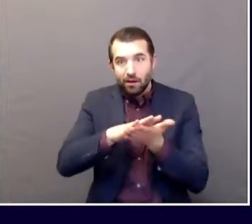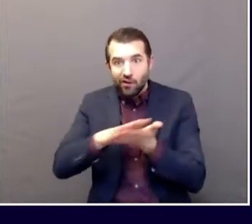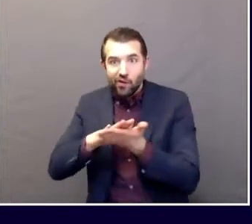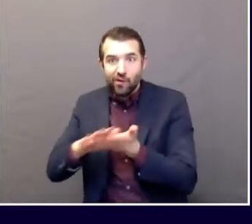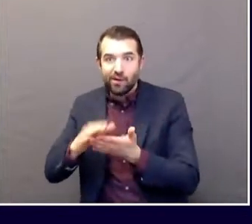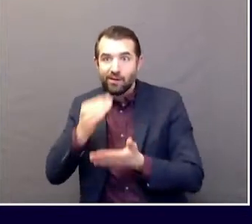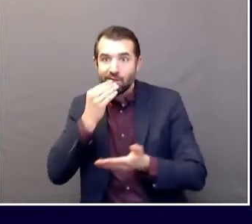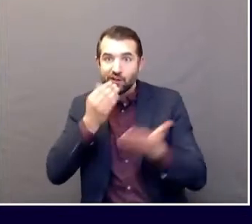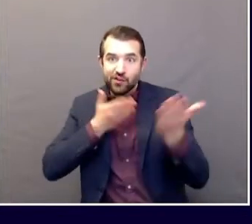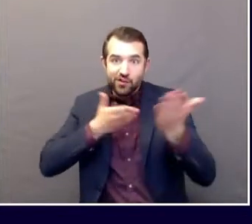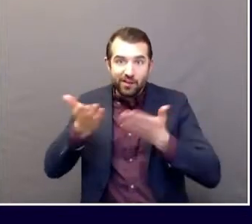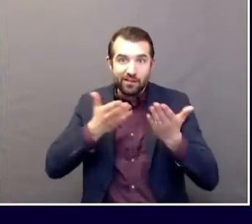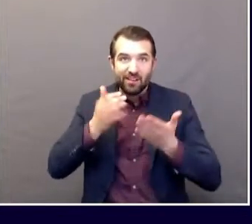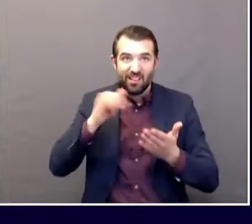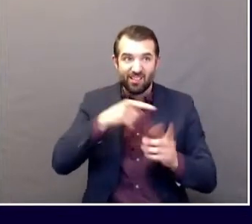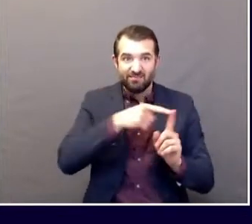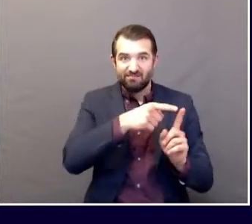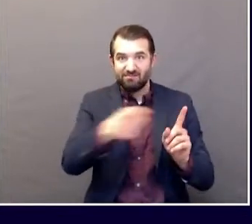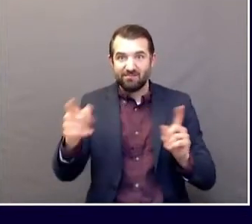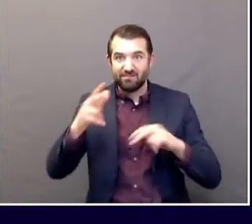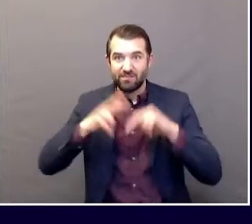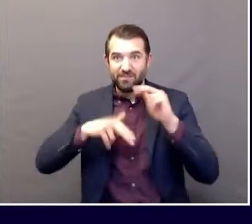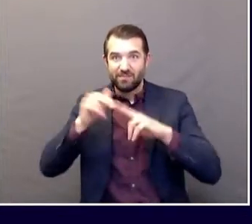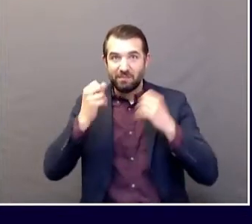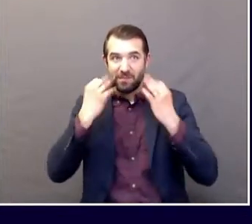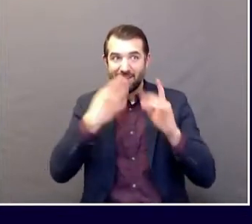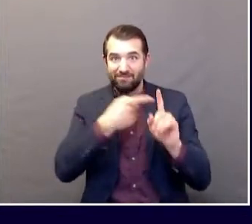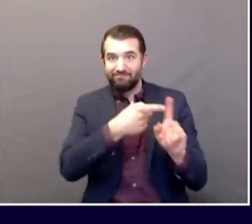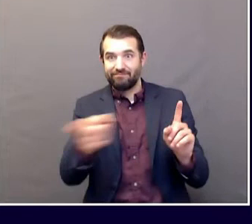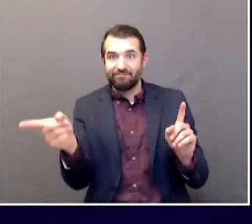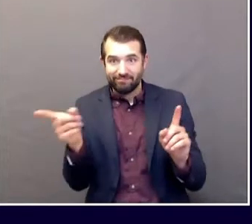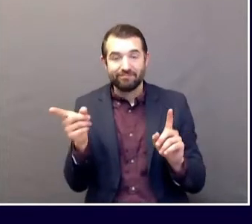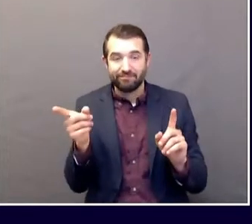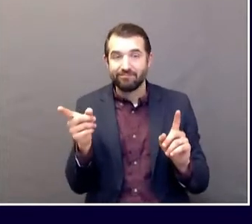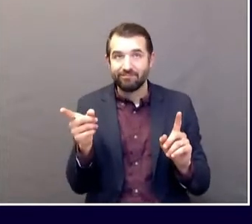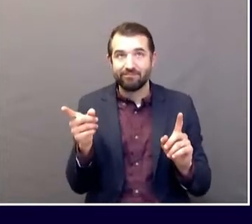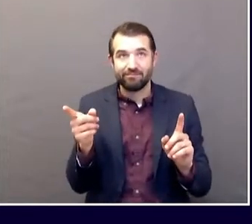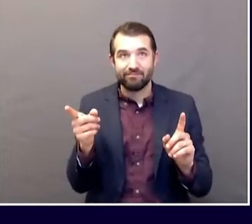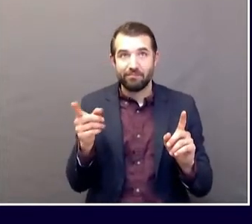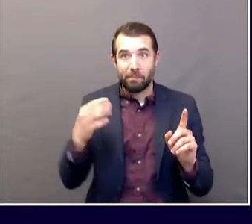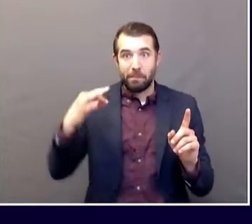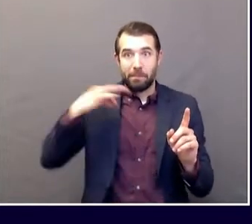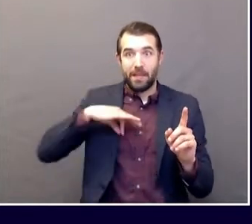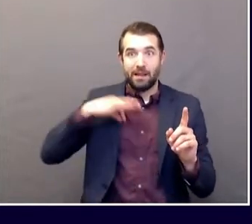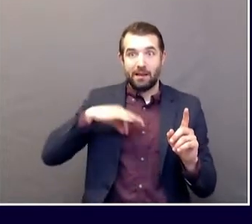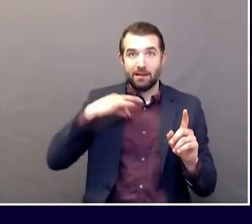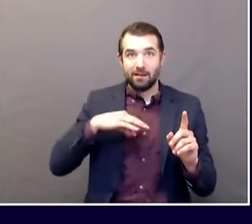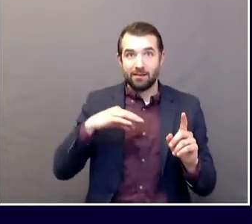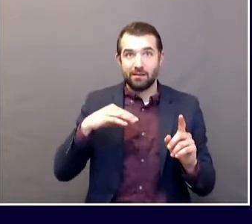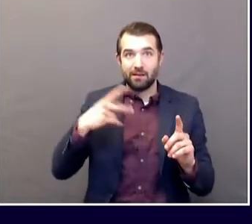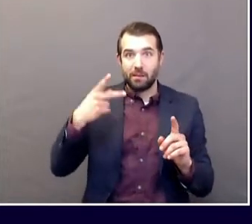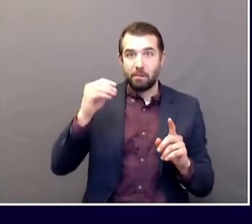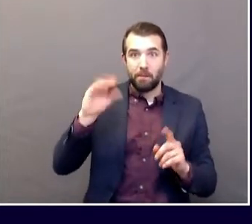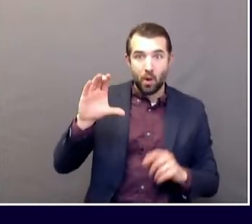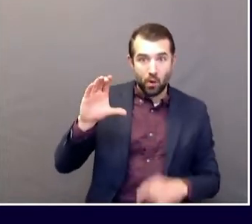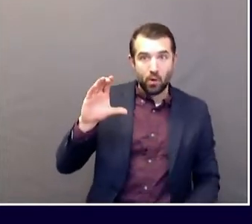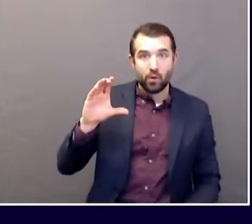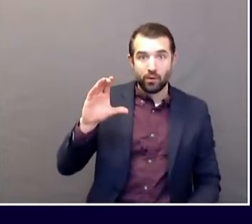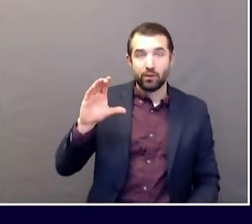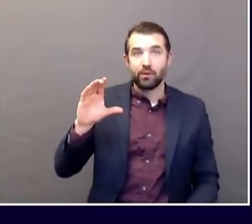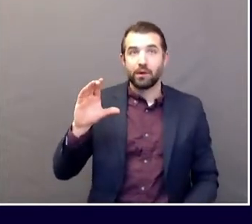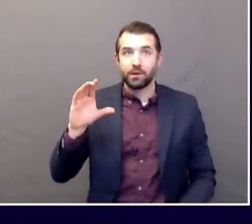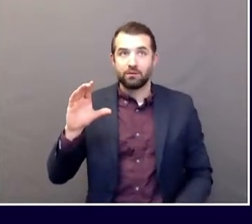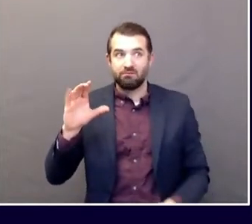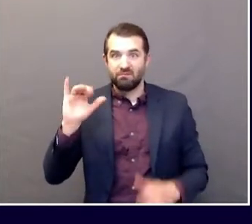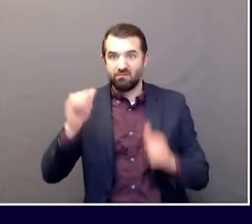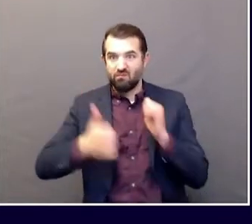are often Mainers of color or Mainers who are otherwise disadvantaged. By taking deliberate steps within 1A to